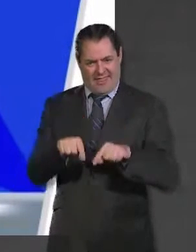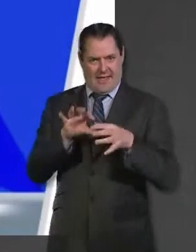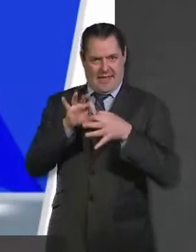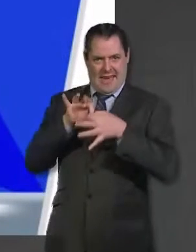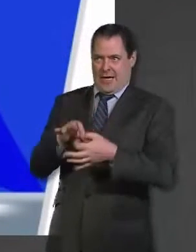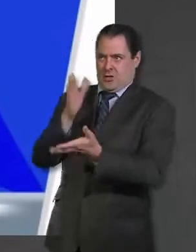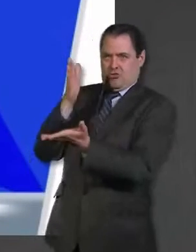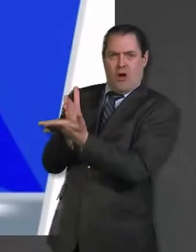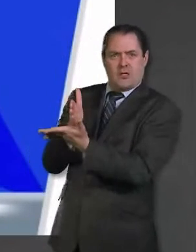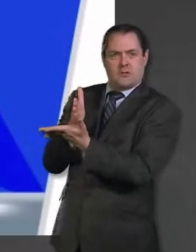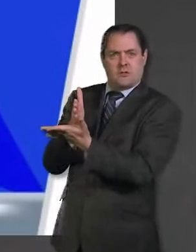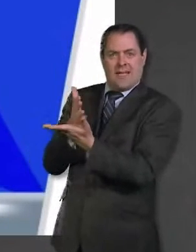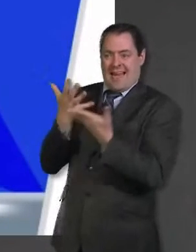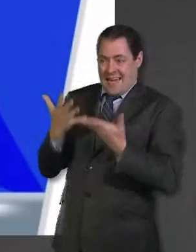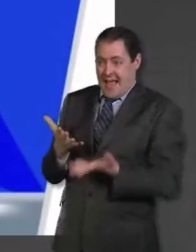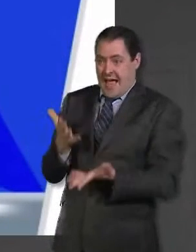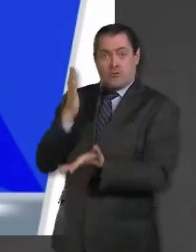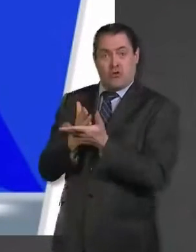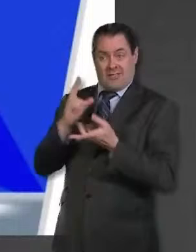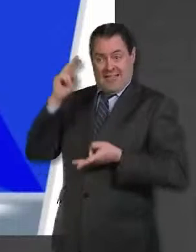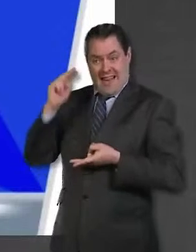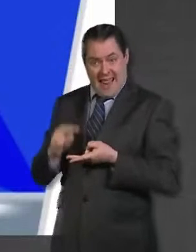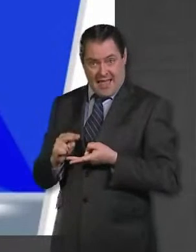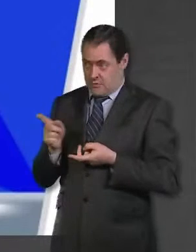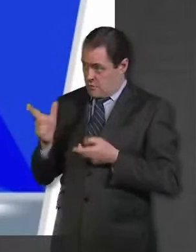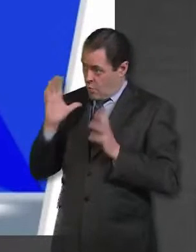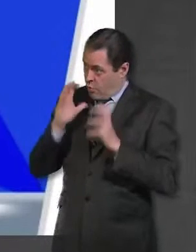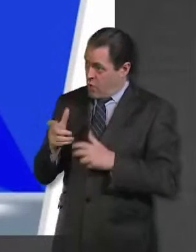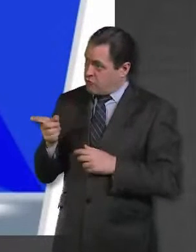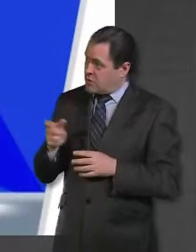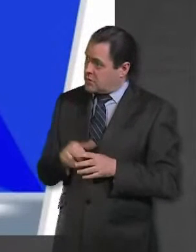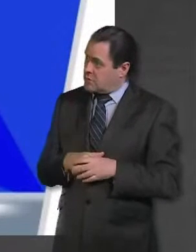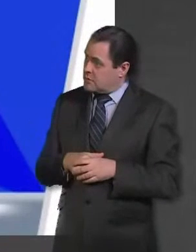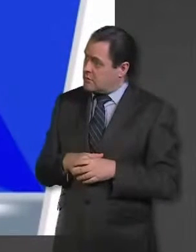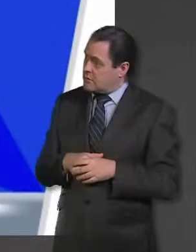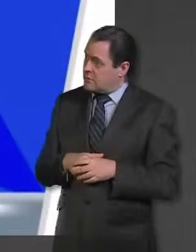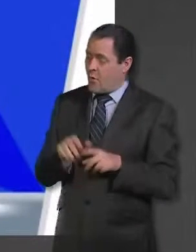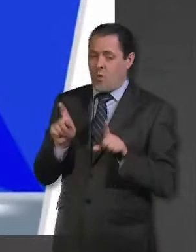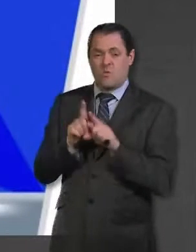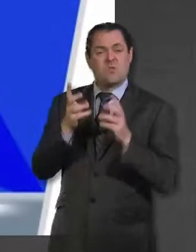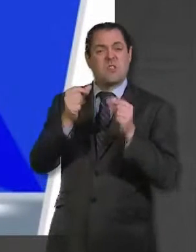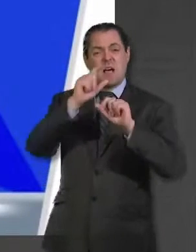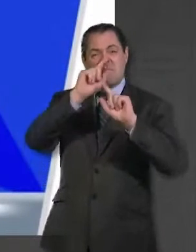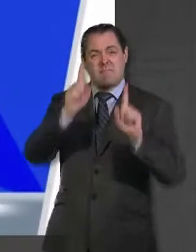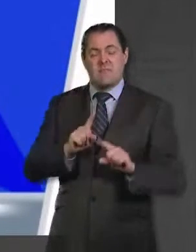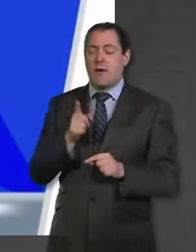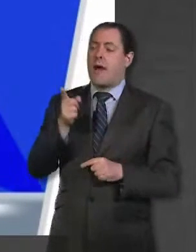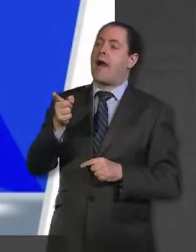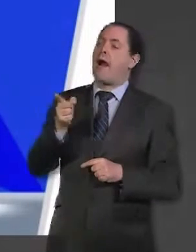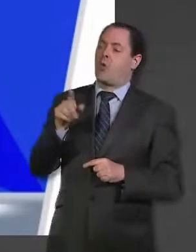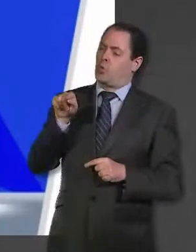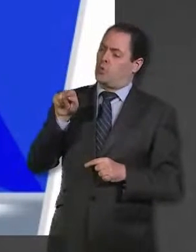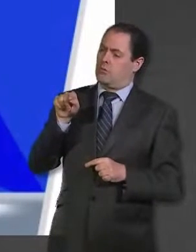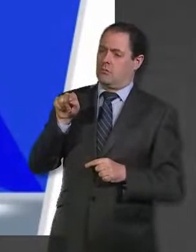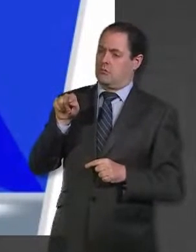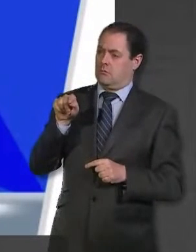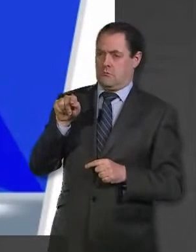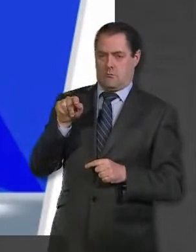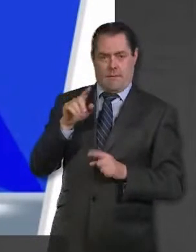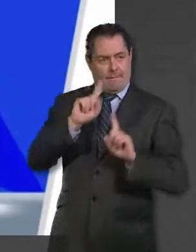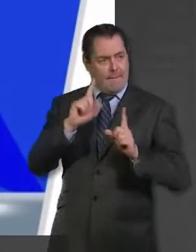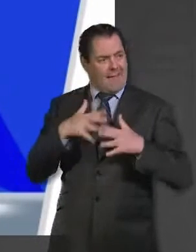you? And what do you say to those who say simply, that means you are risking people's health and the health of the